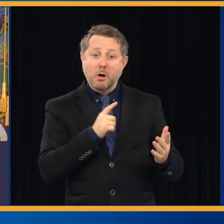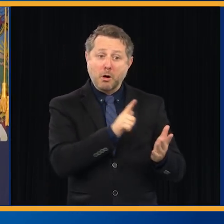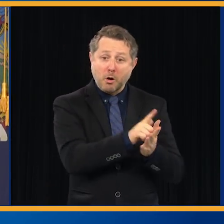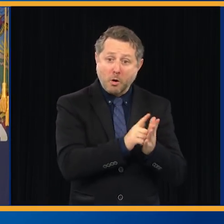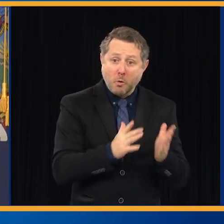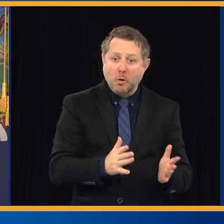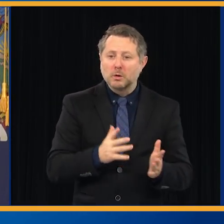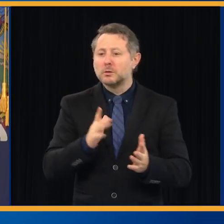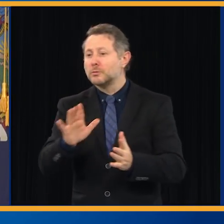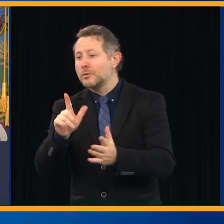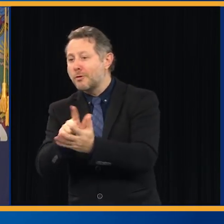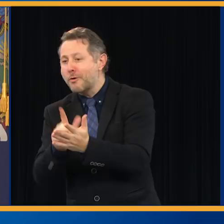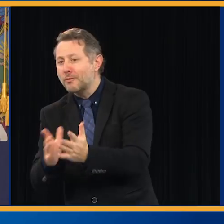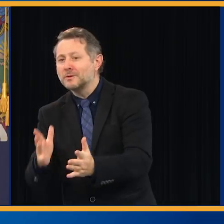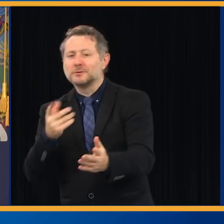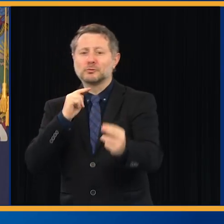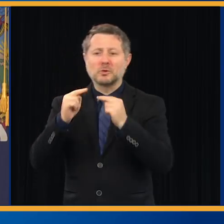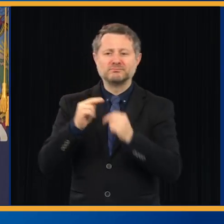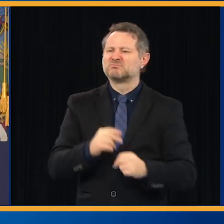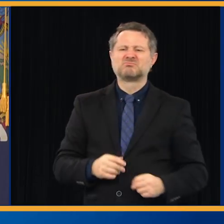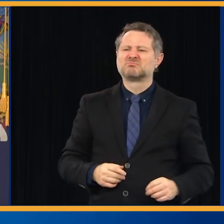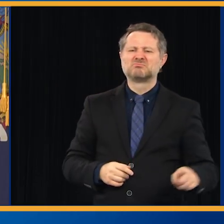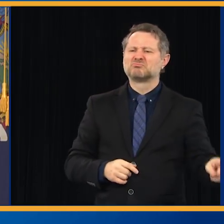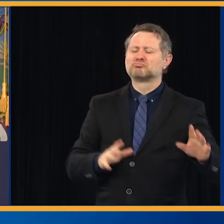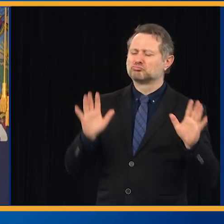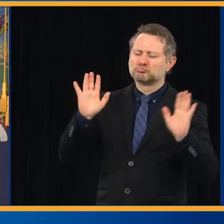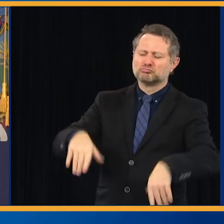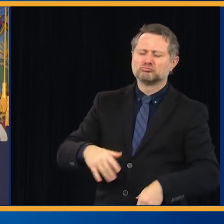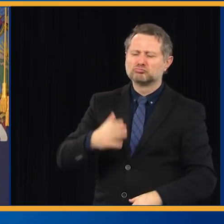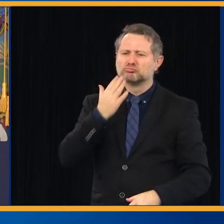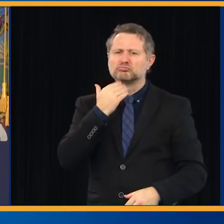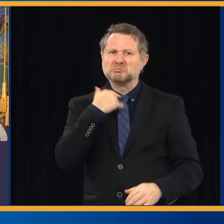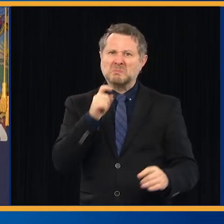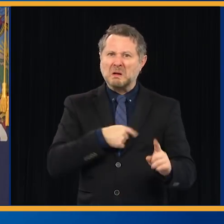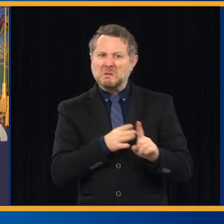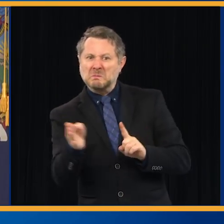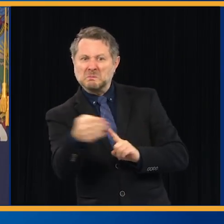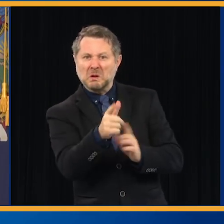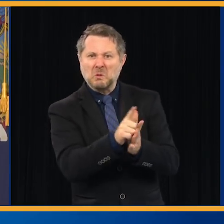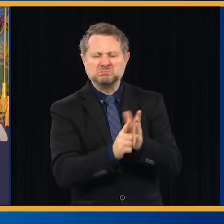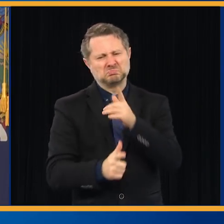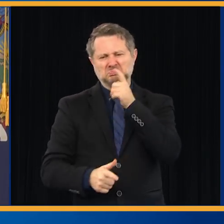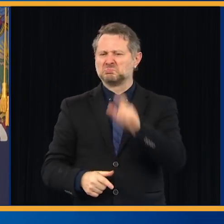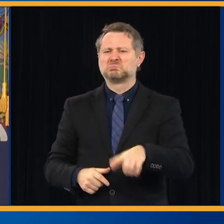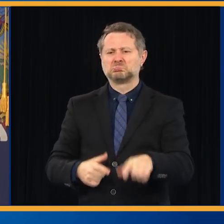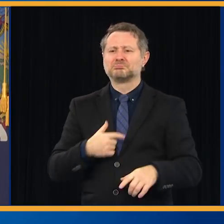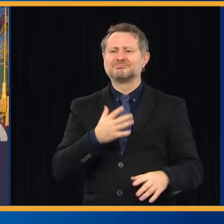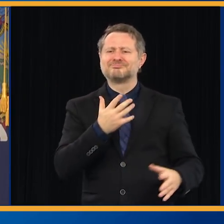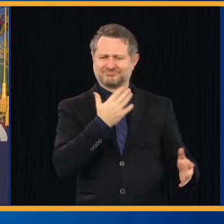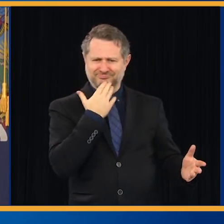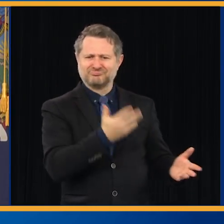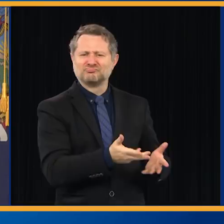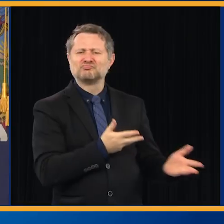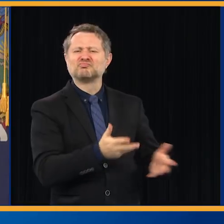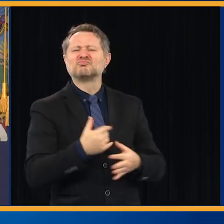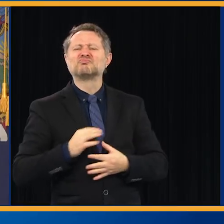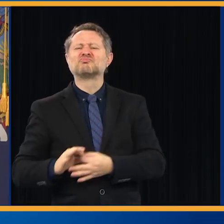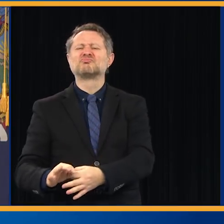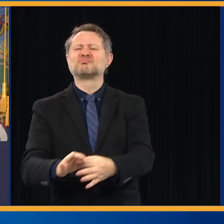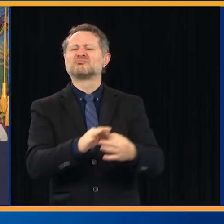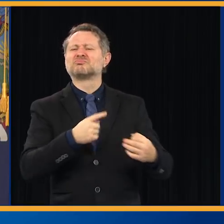do. And in that spirit, we want to keep that coalition together, and we want to work together. We're doing regional planning now